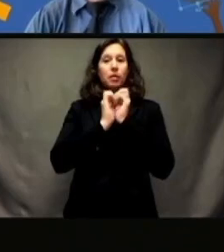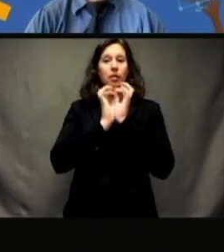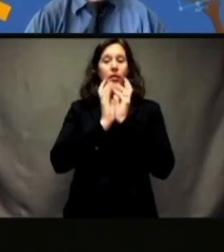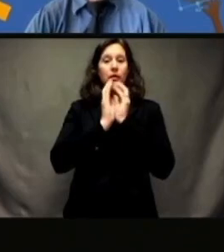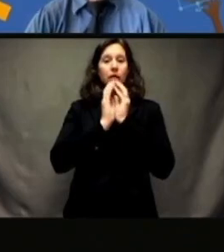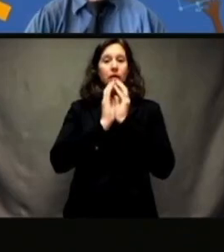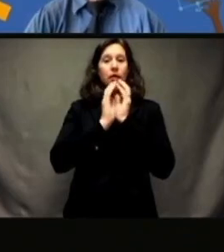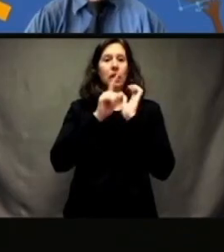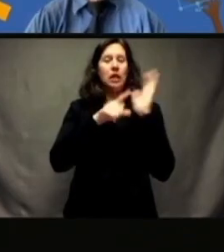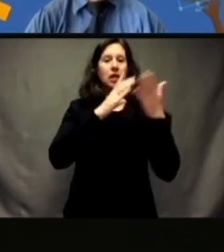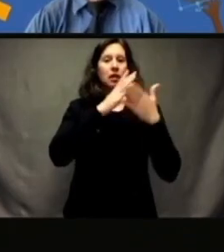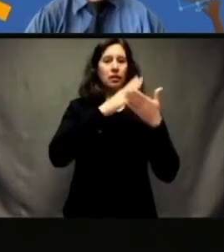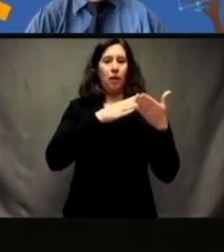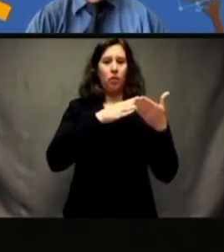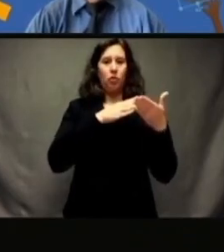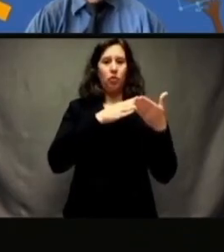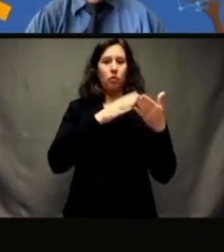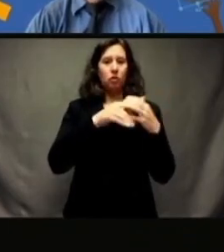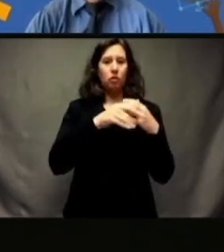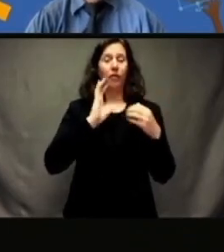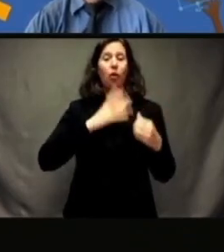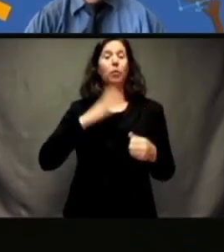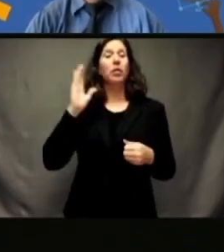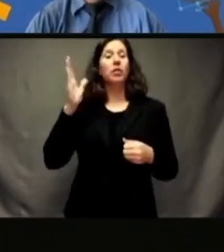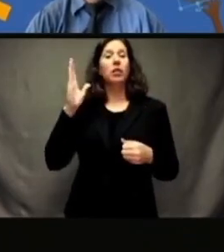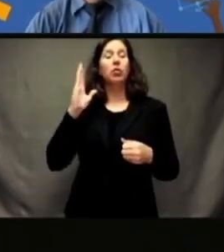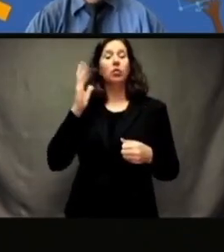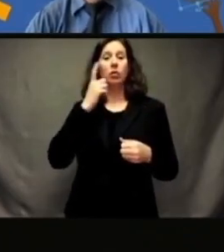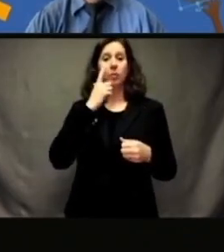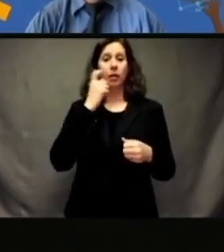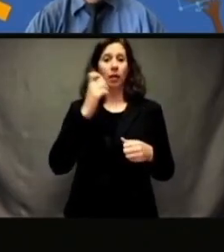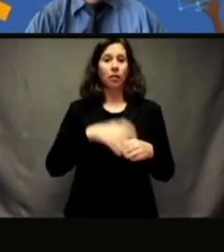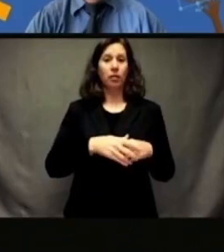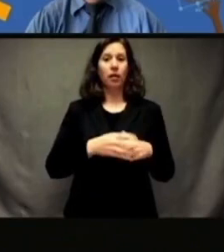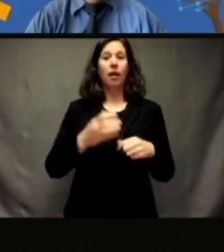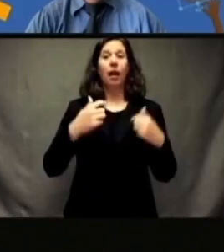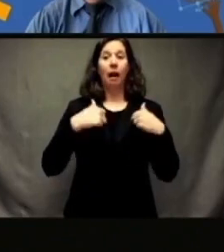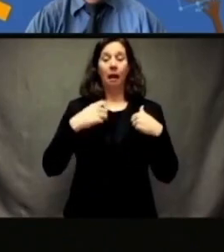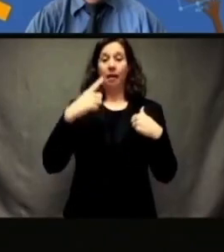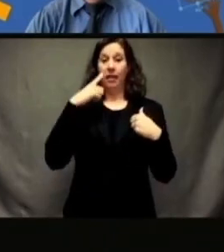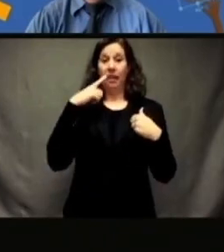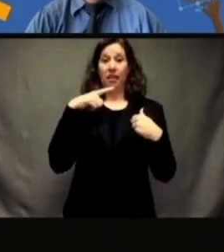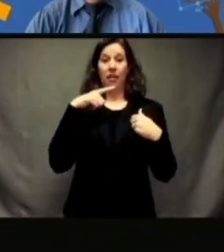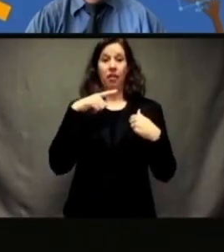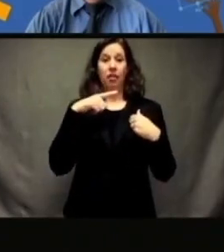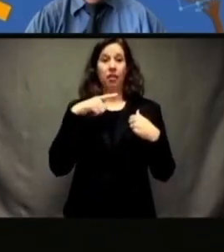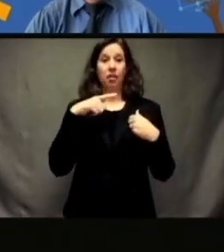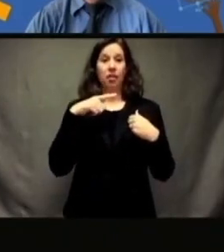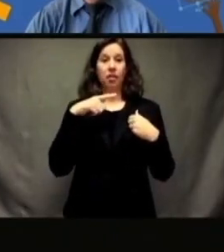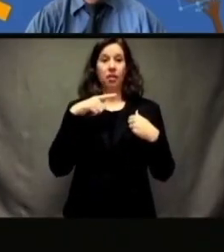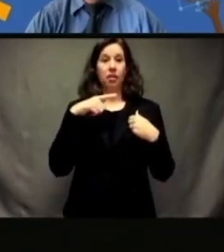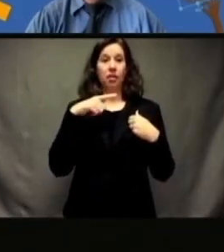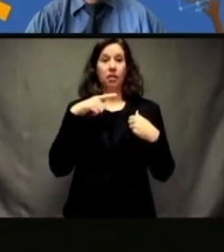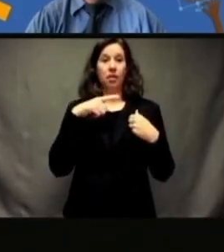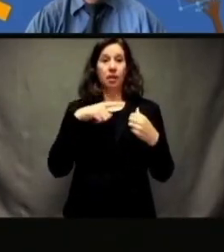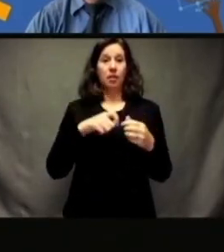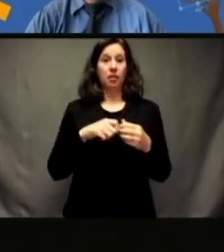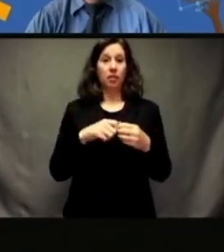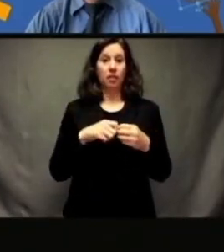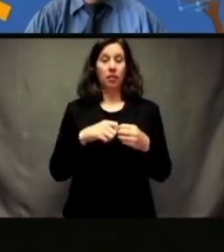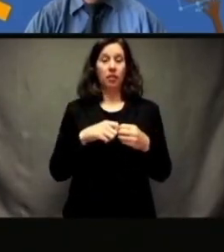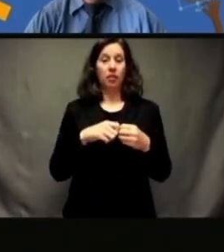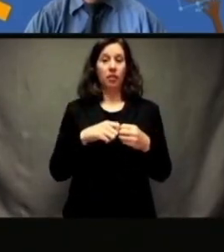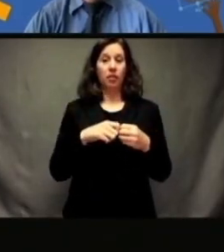this section of the presentation because I think that this is what most